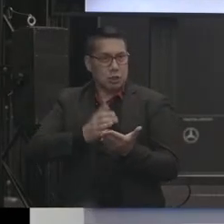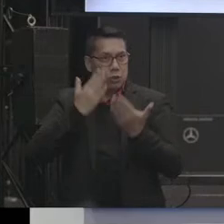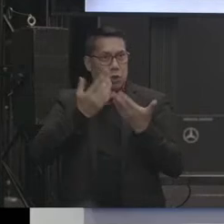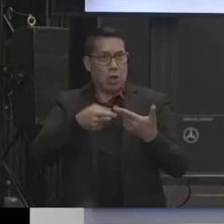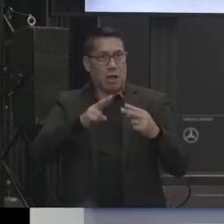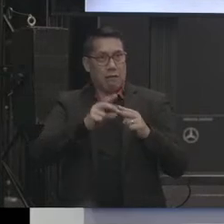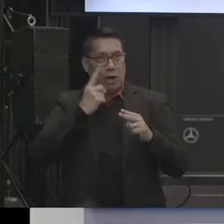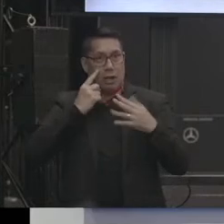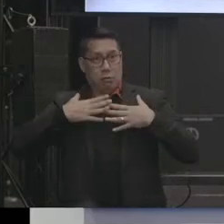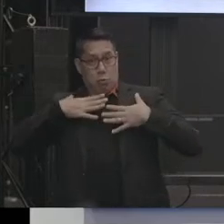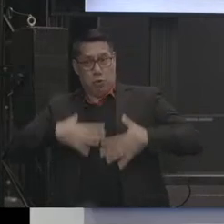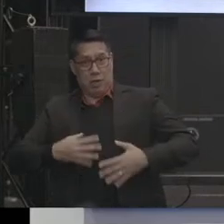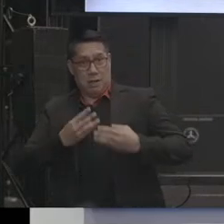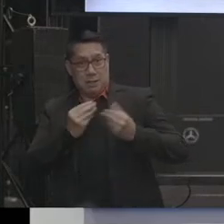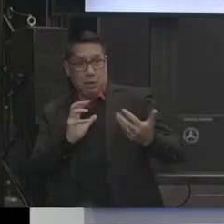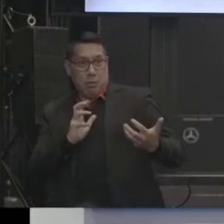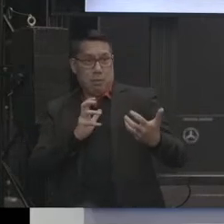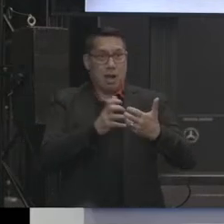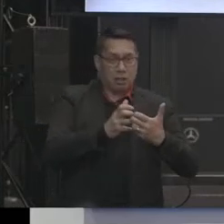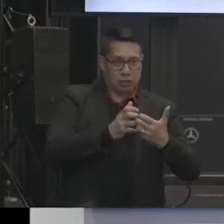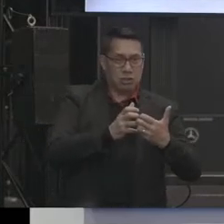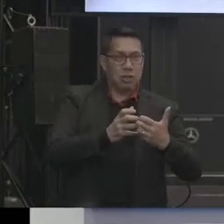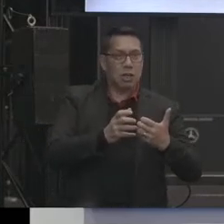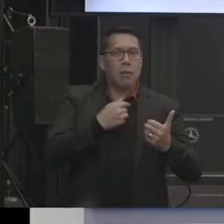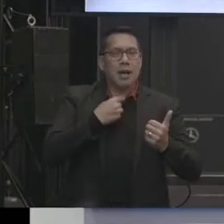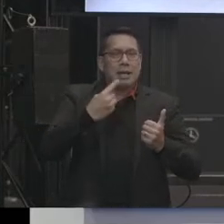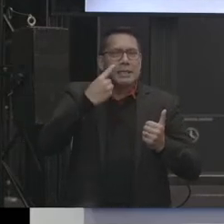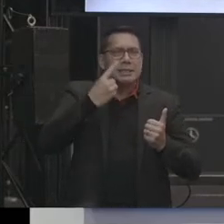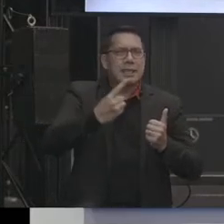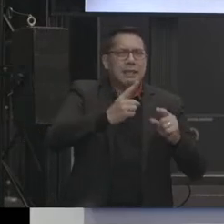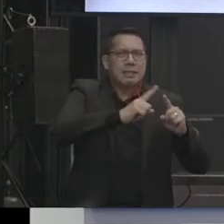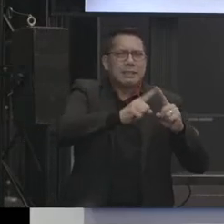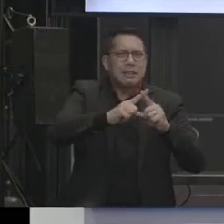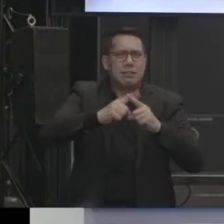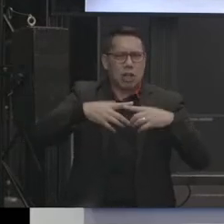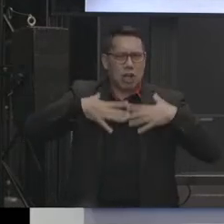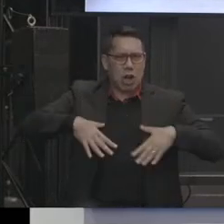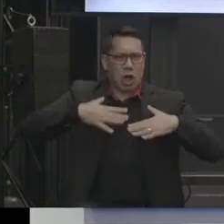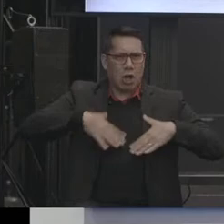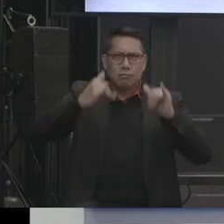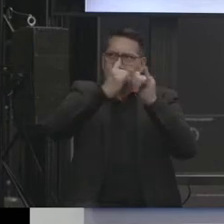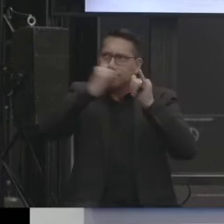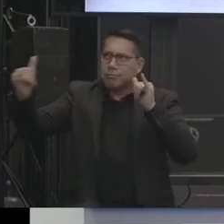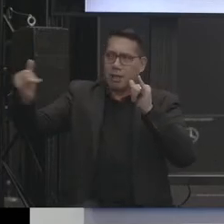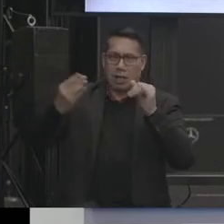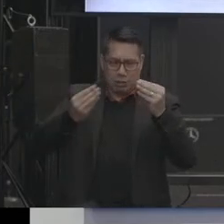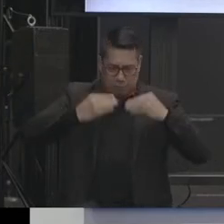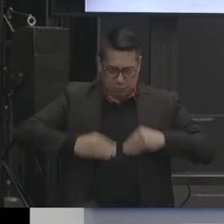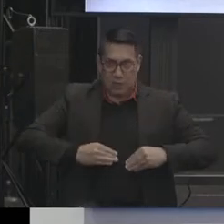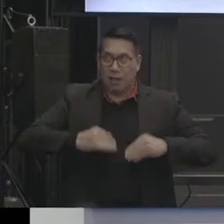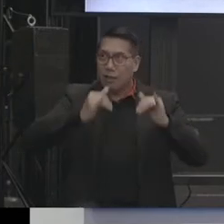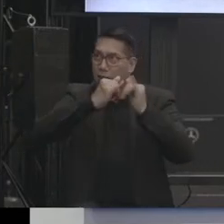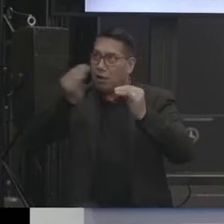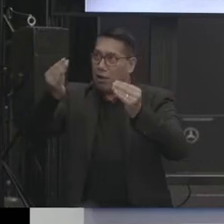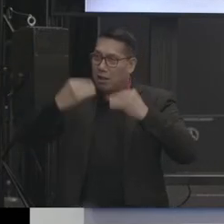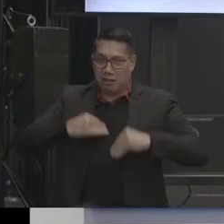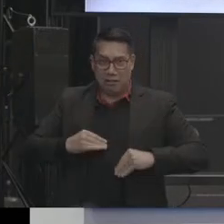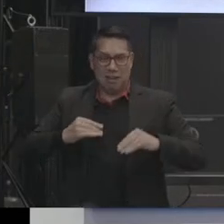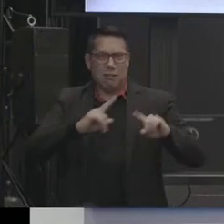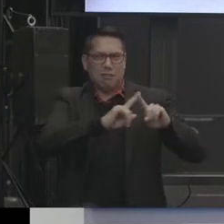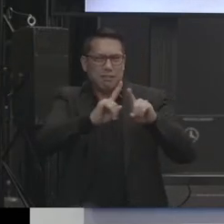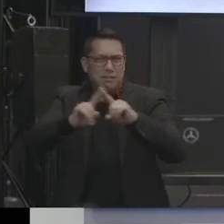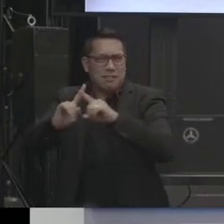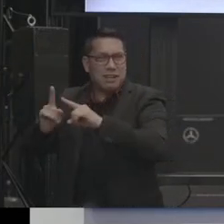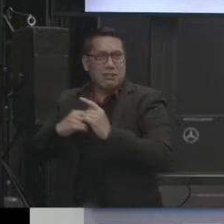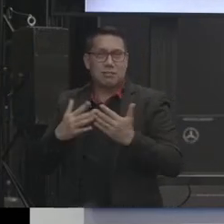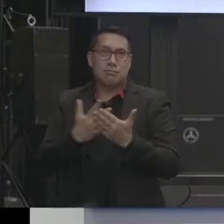it. It's obviously you can see that there's a lot of different outfit changes, and there's a lot. I'm not